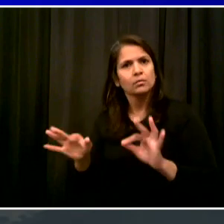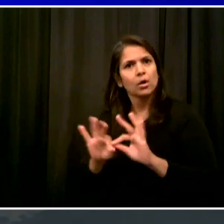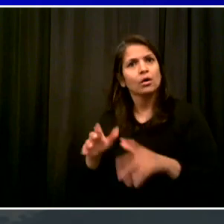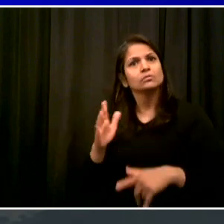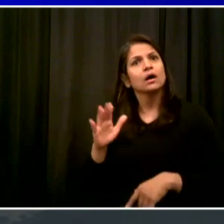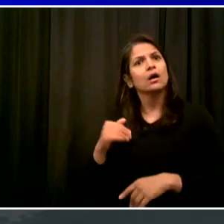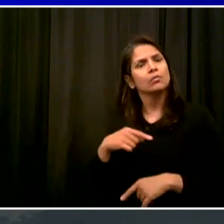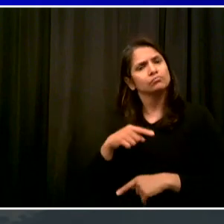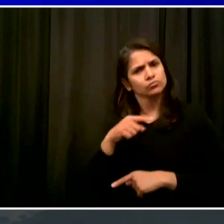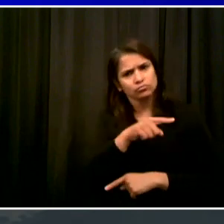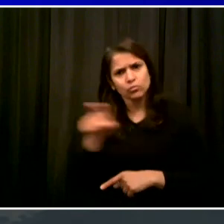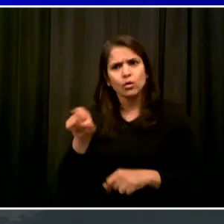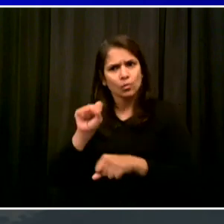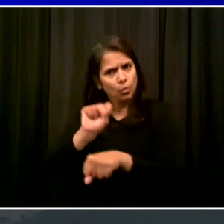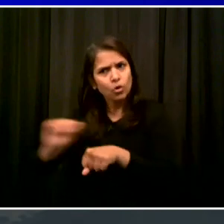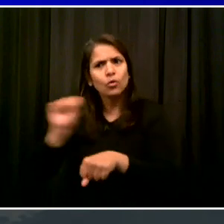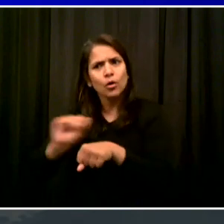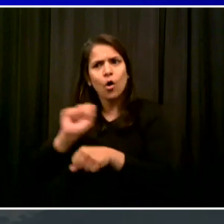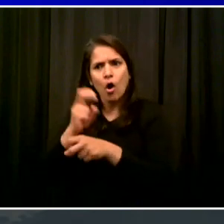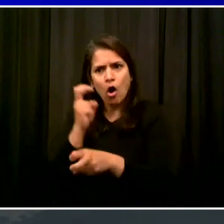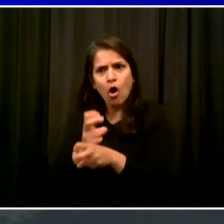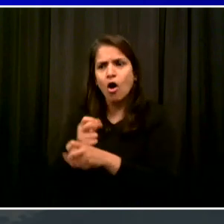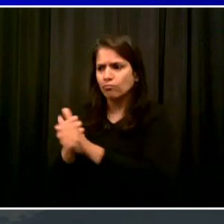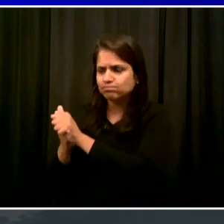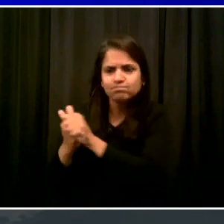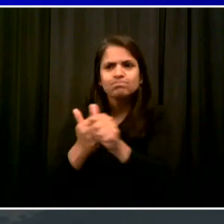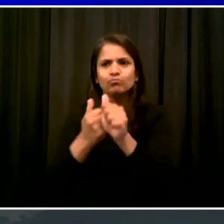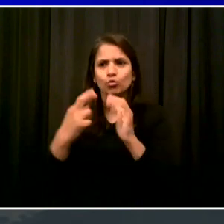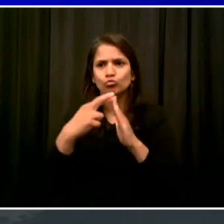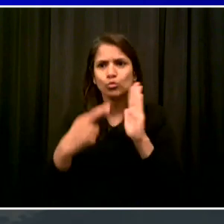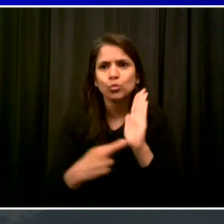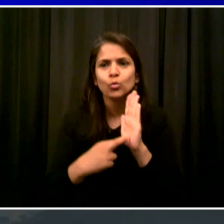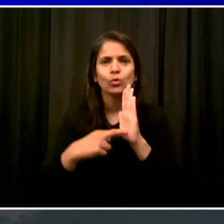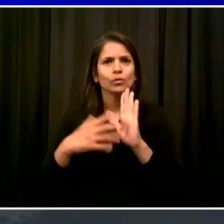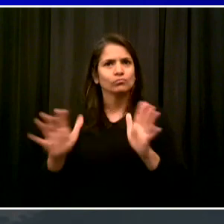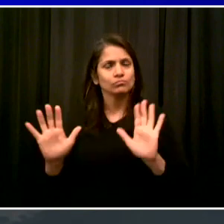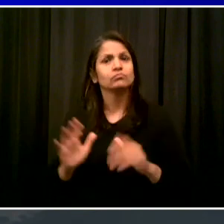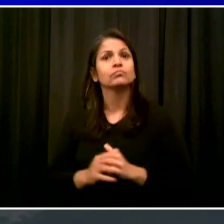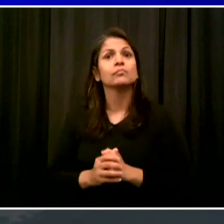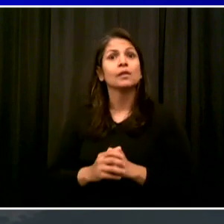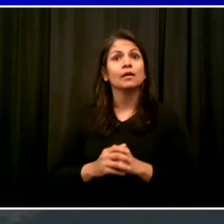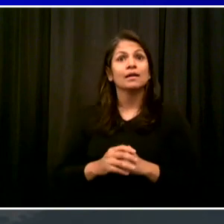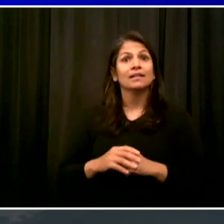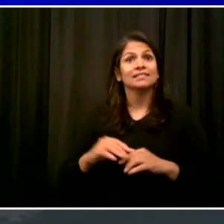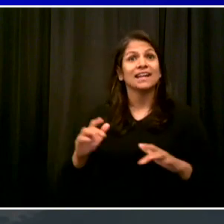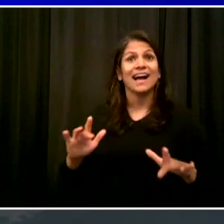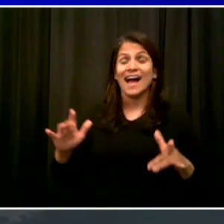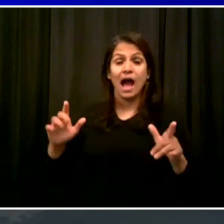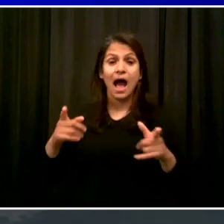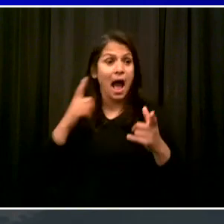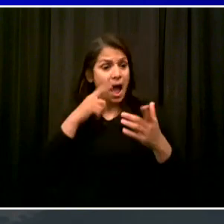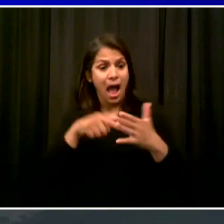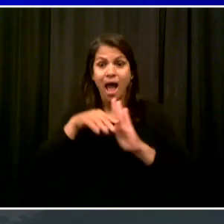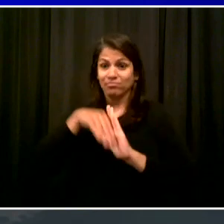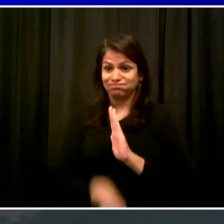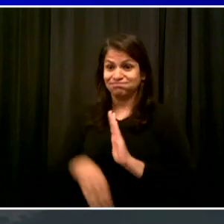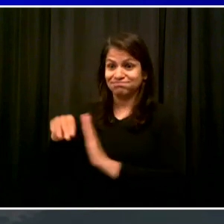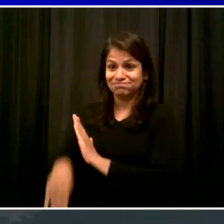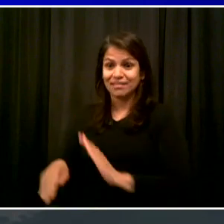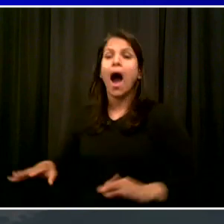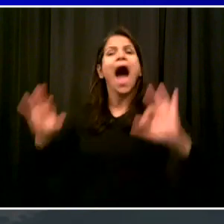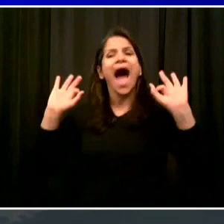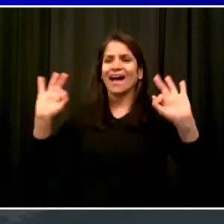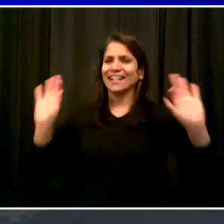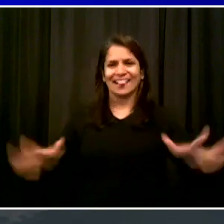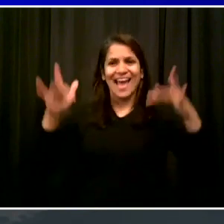up because these numbers start to move in the wrong direction. We're going to talk about it. If ever they're moving in the wrong direction, we're going to talk about it. If they move too much in the wrong direction,